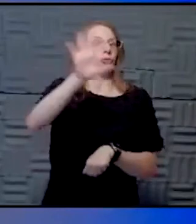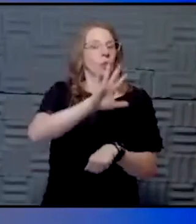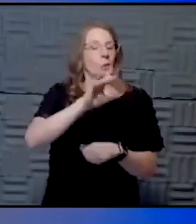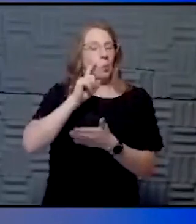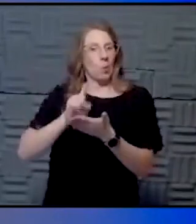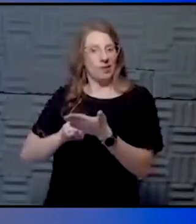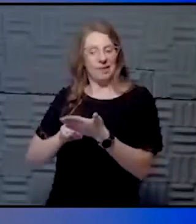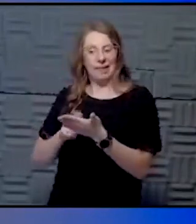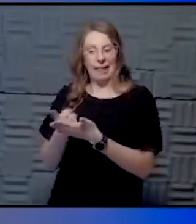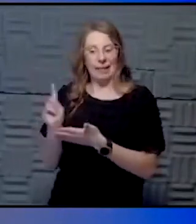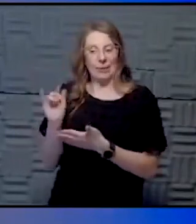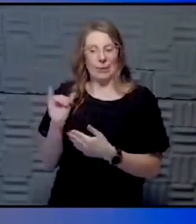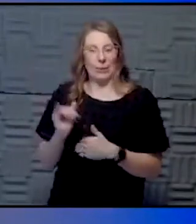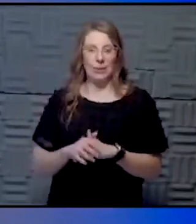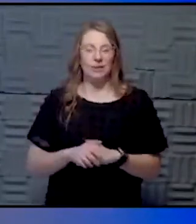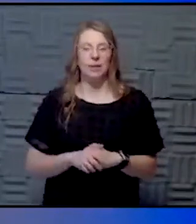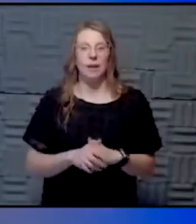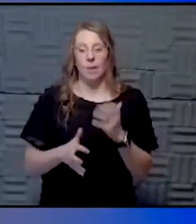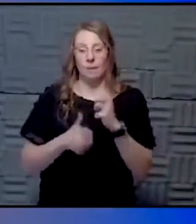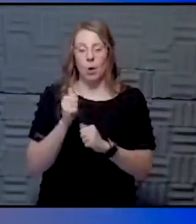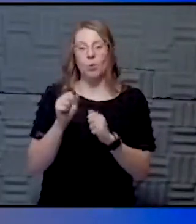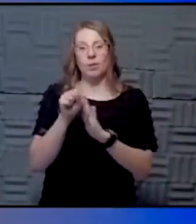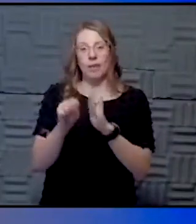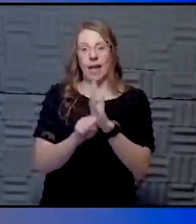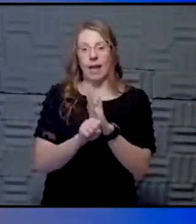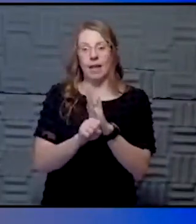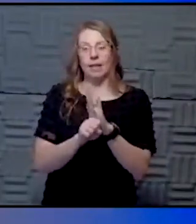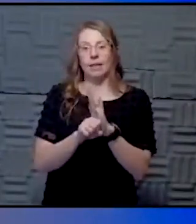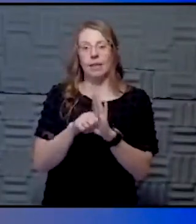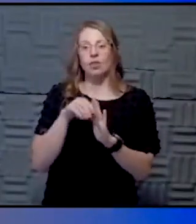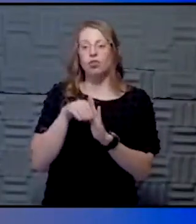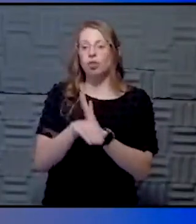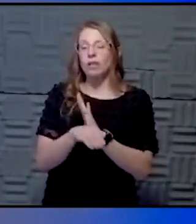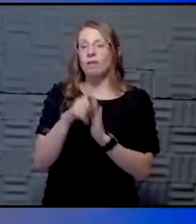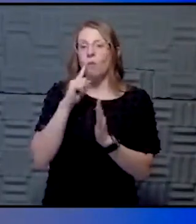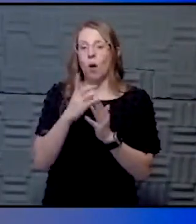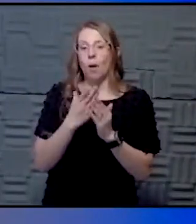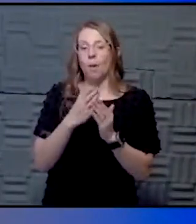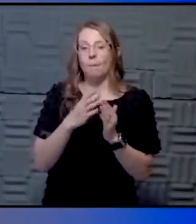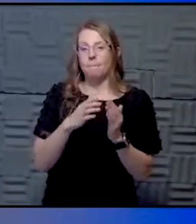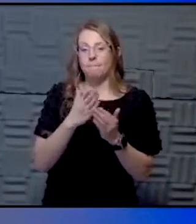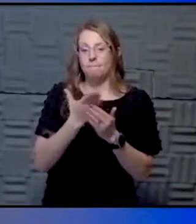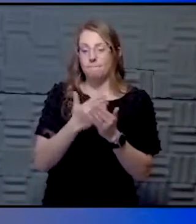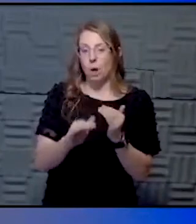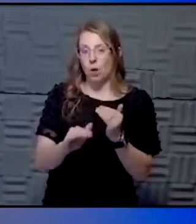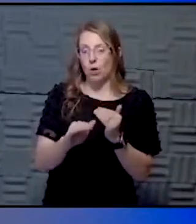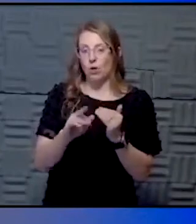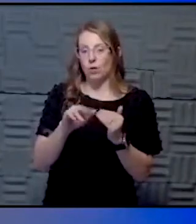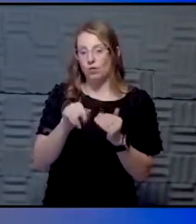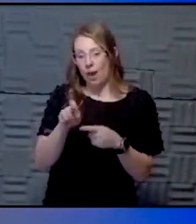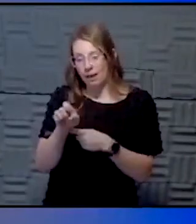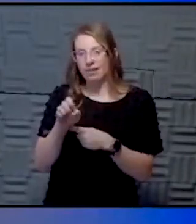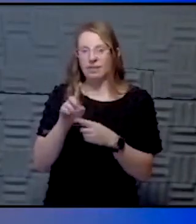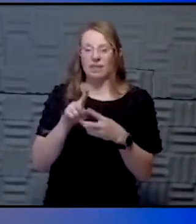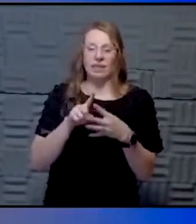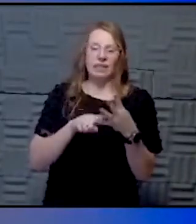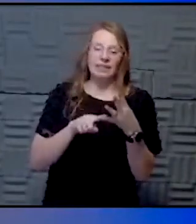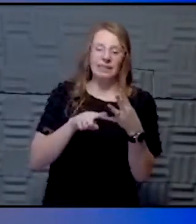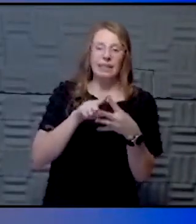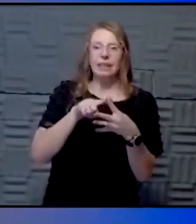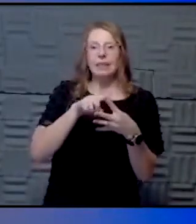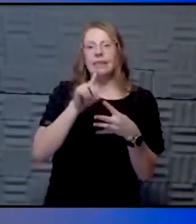on this last week as well, that most states had a decrease in the birth rate in the later December